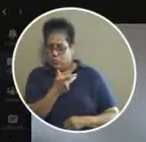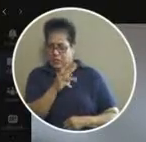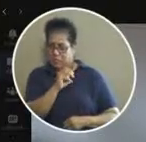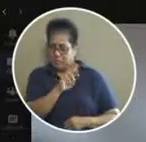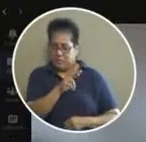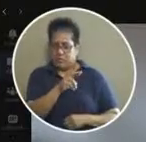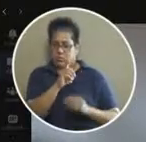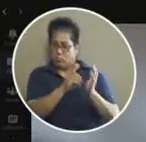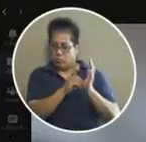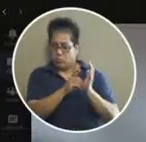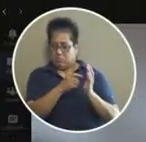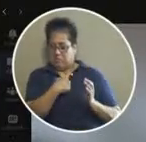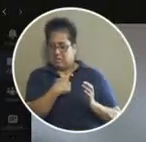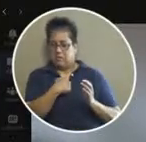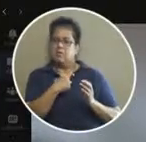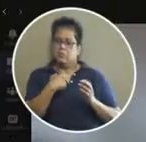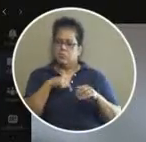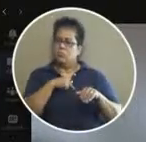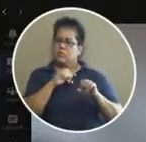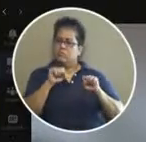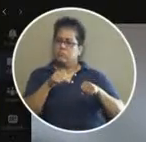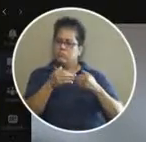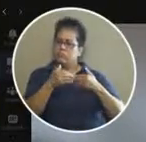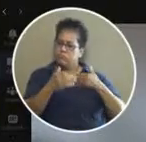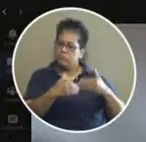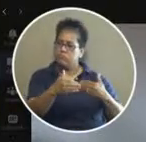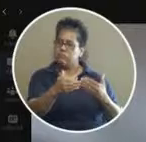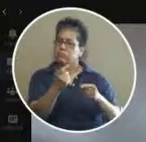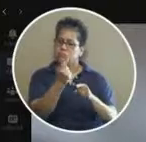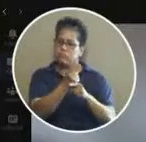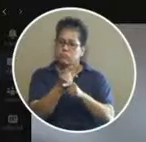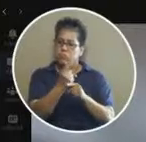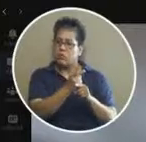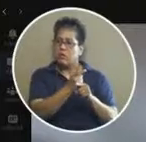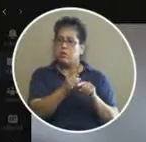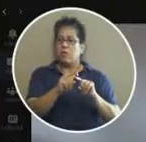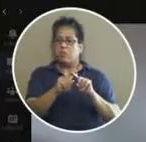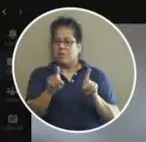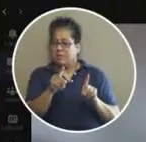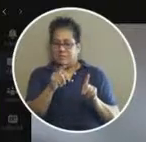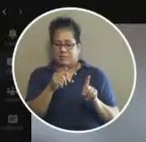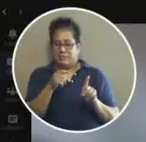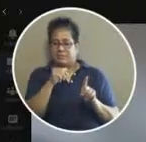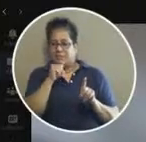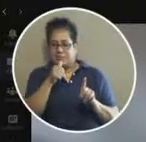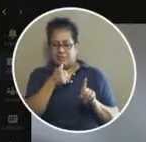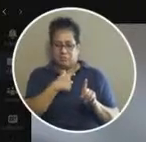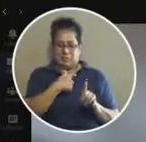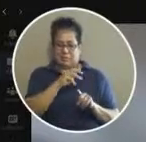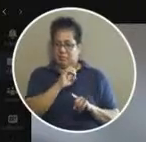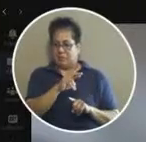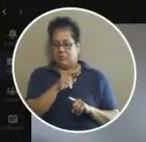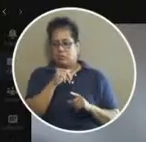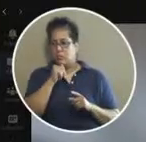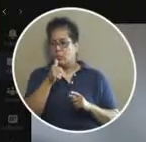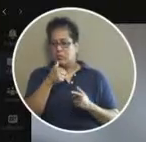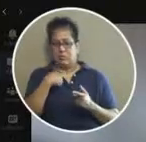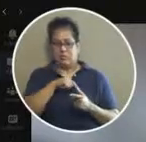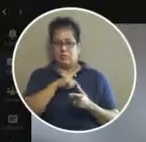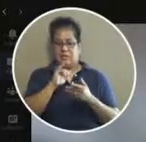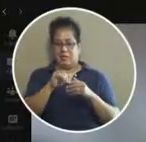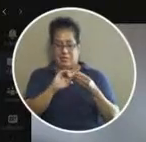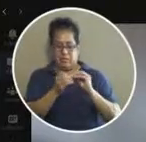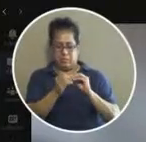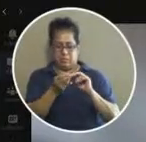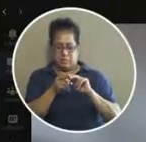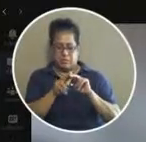think we can move forward properly. But we don't put us in a situation, the mayor and myself, that the numbers